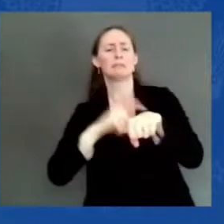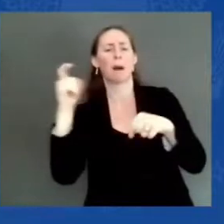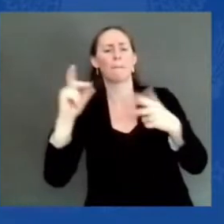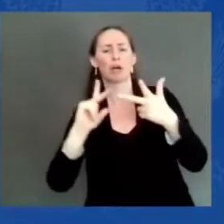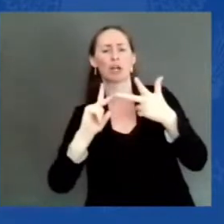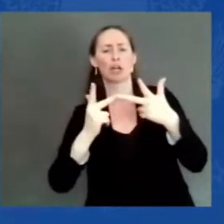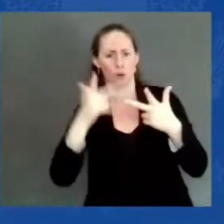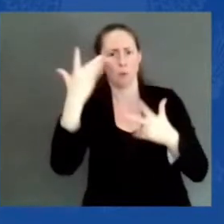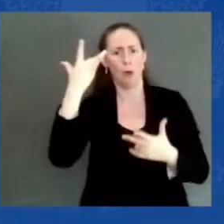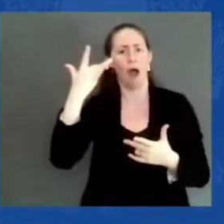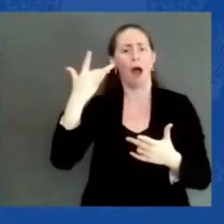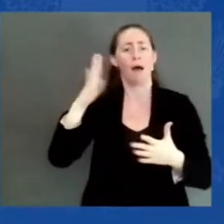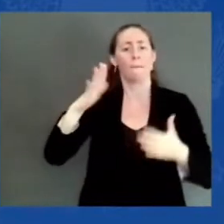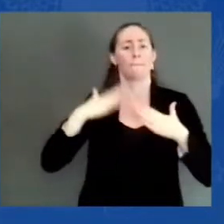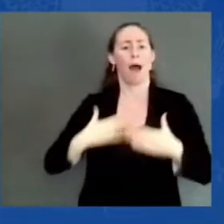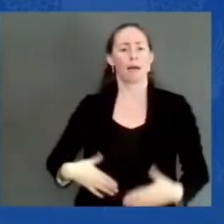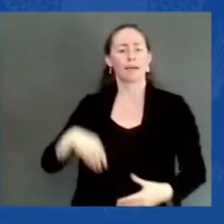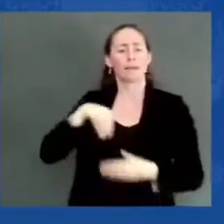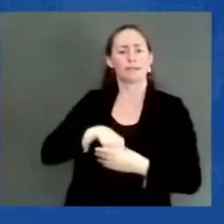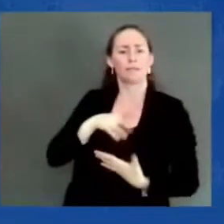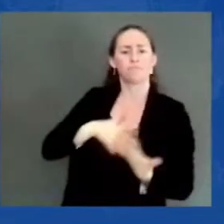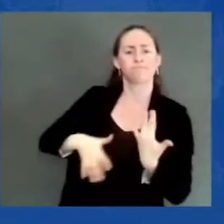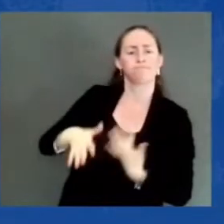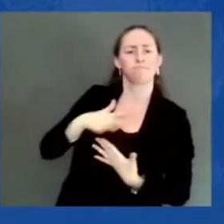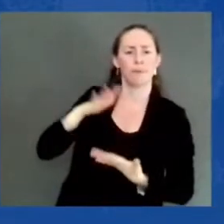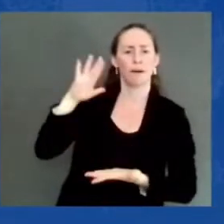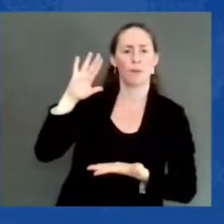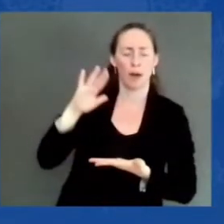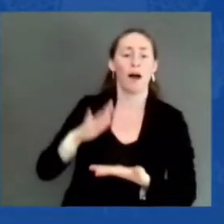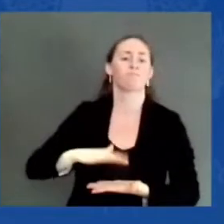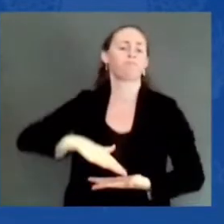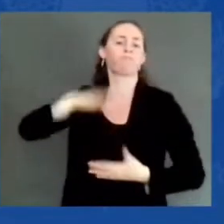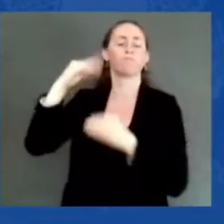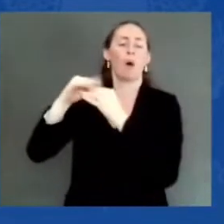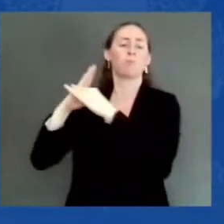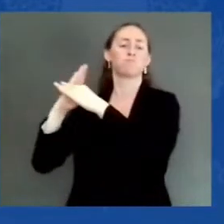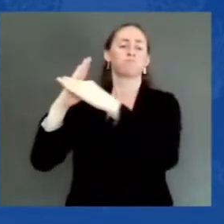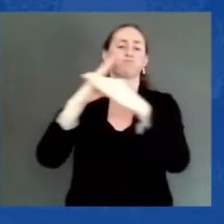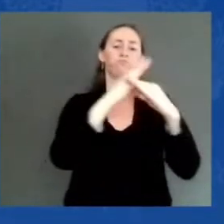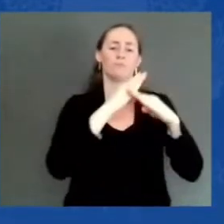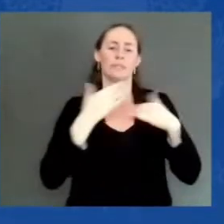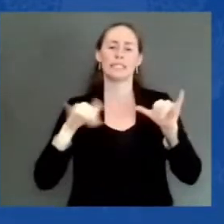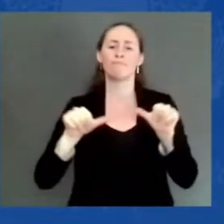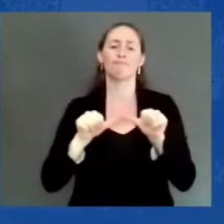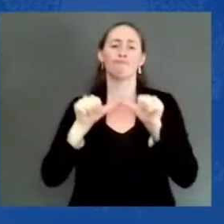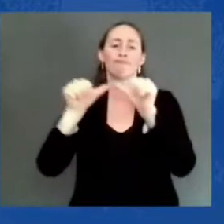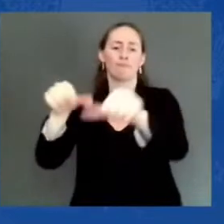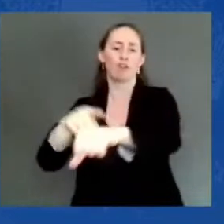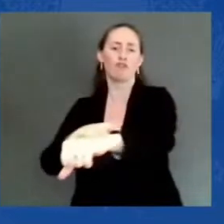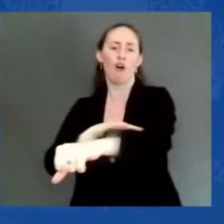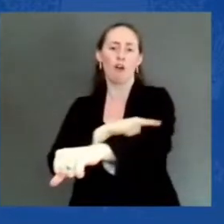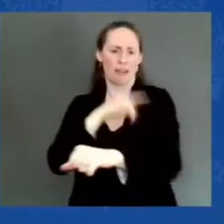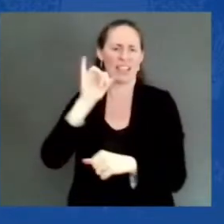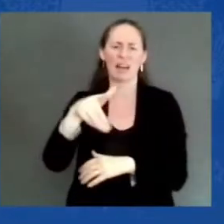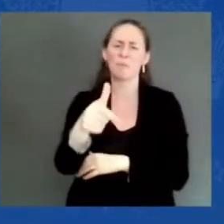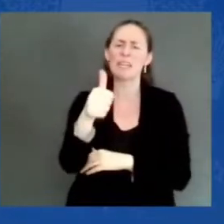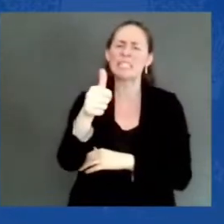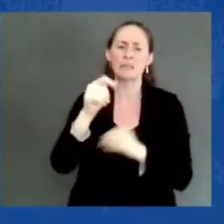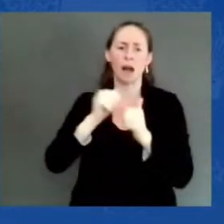It will increase your protection from COVID-19. And it's the best way to protect ourselves from new variants that could